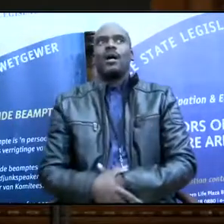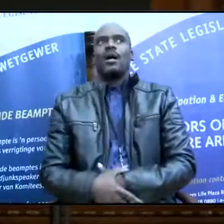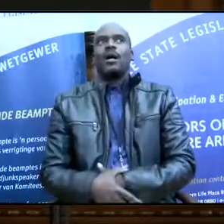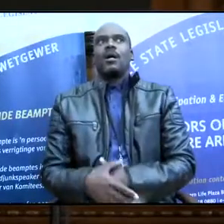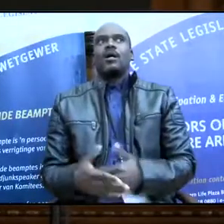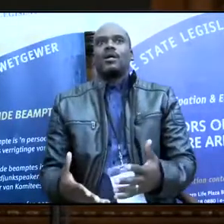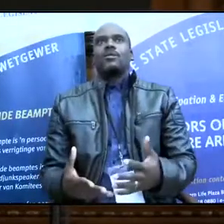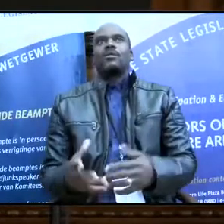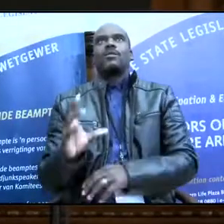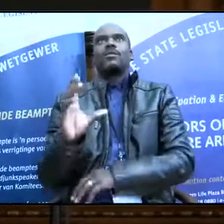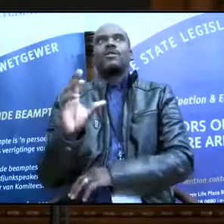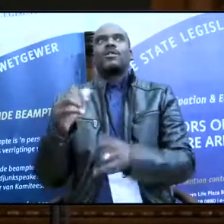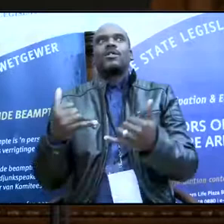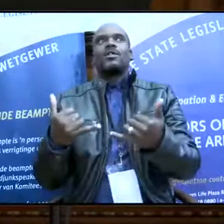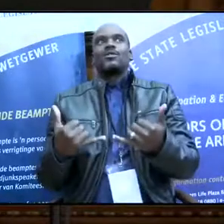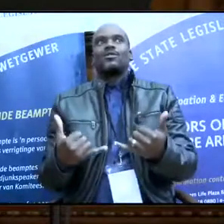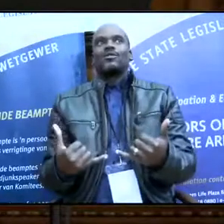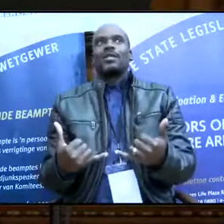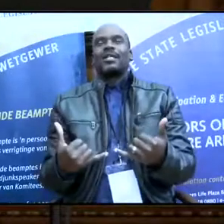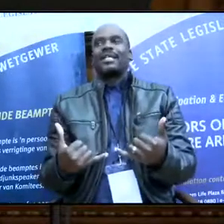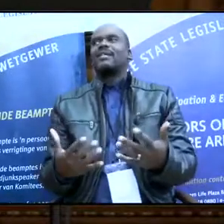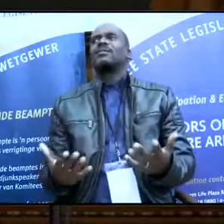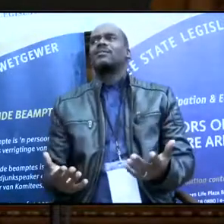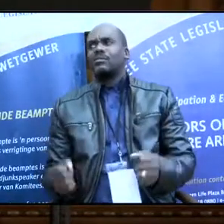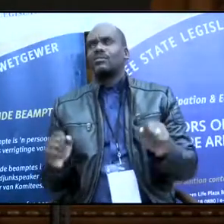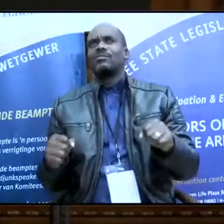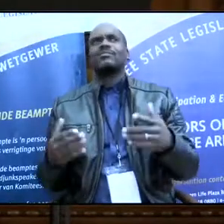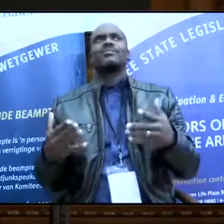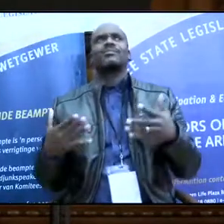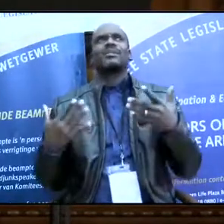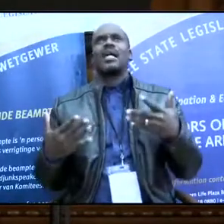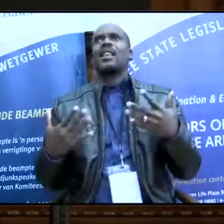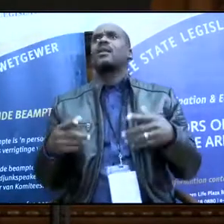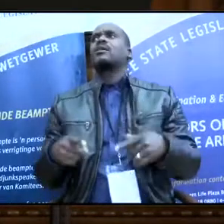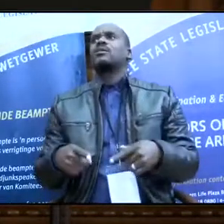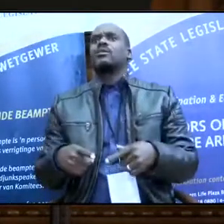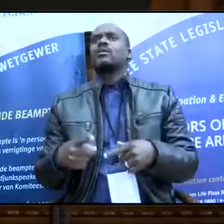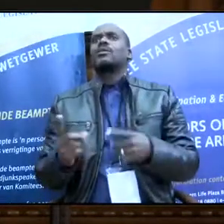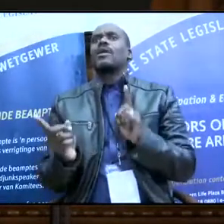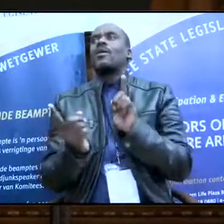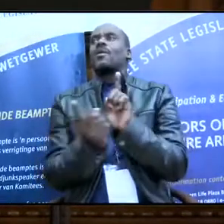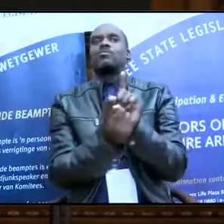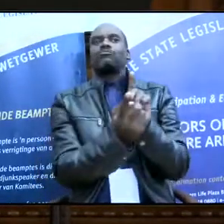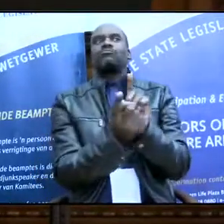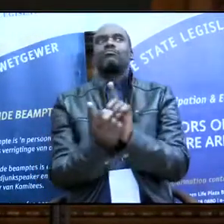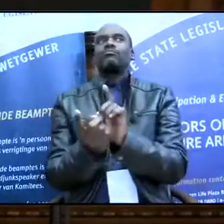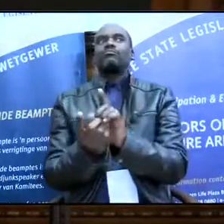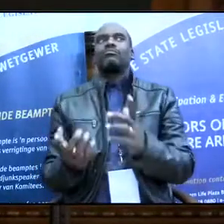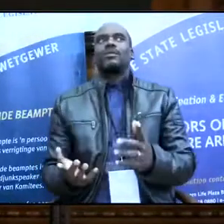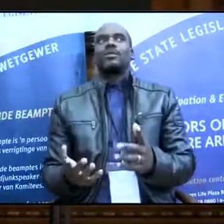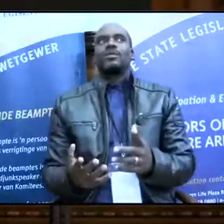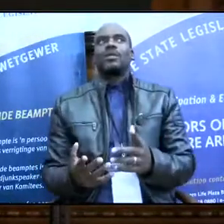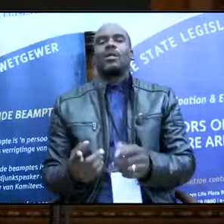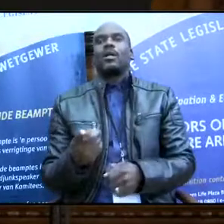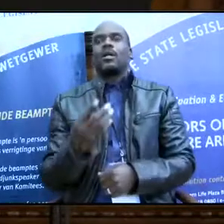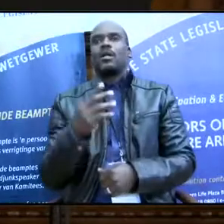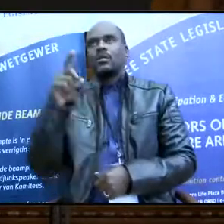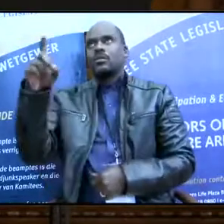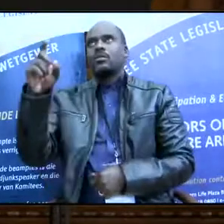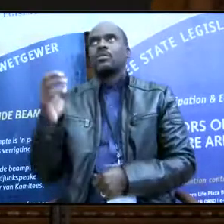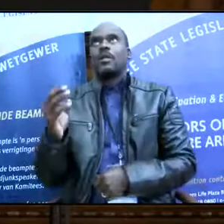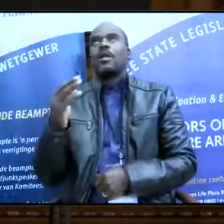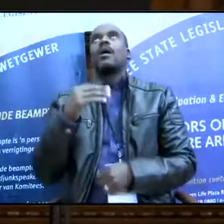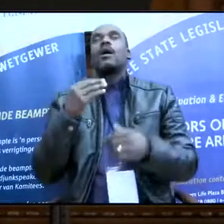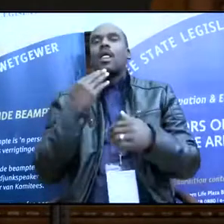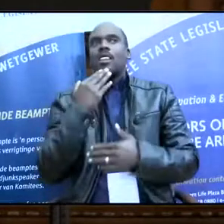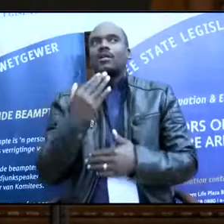so today we are referring to the honorable program director but allow me honourable speaker to thank you for the invitation